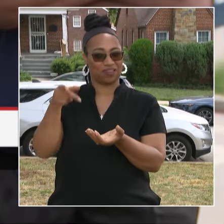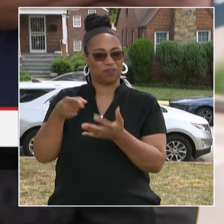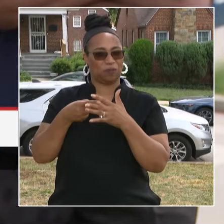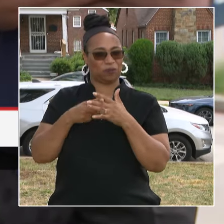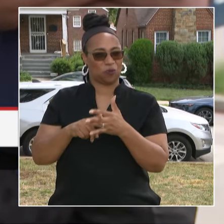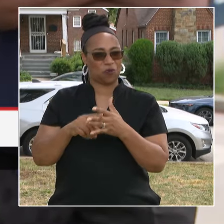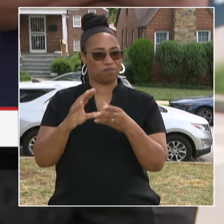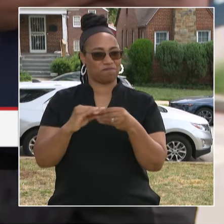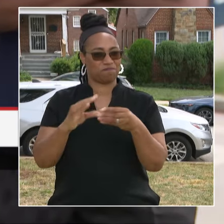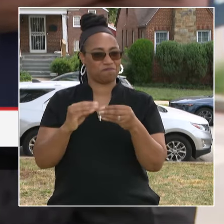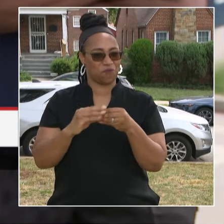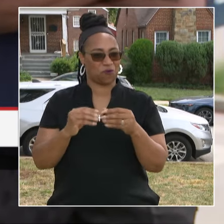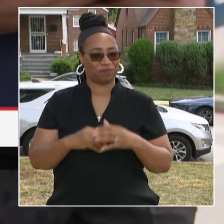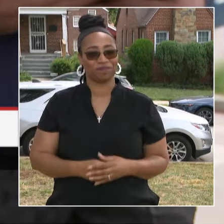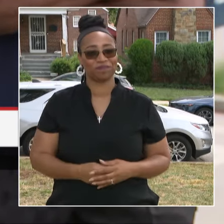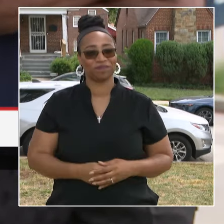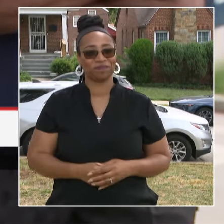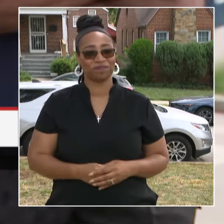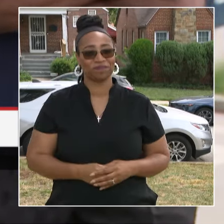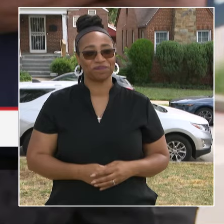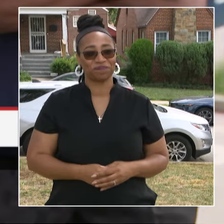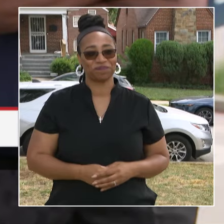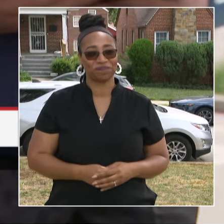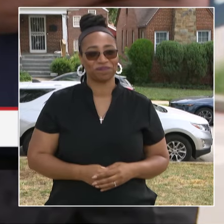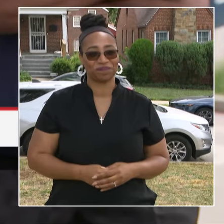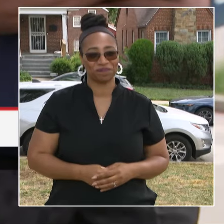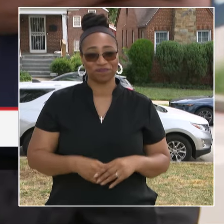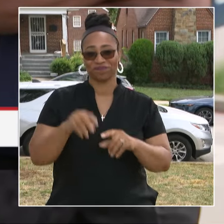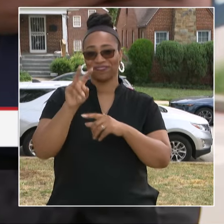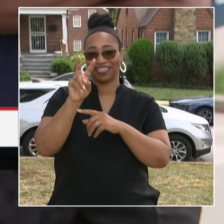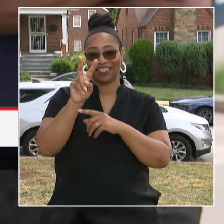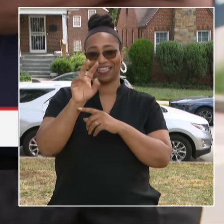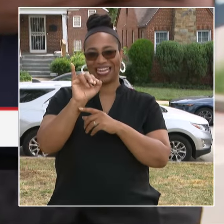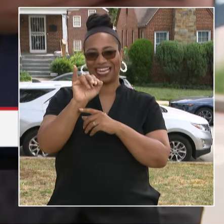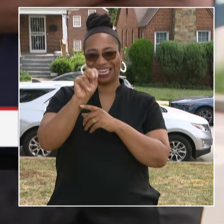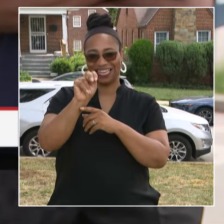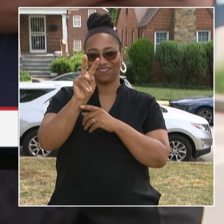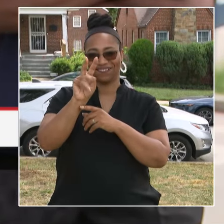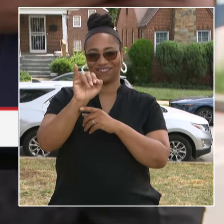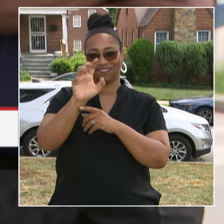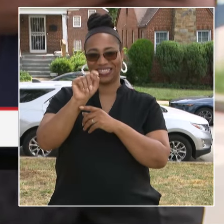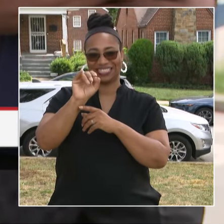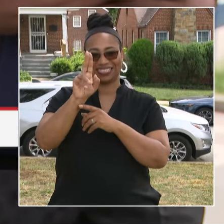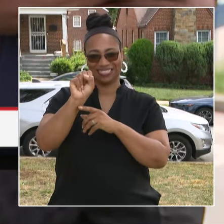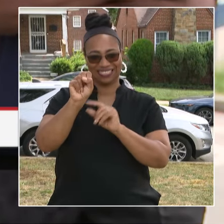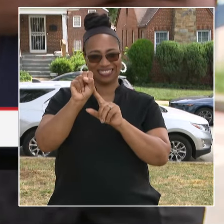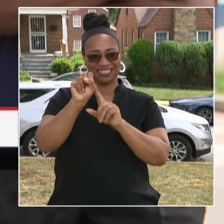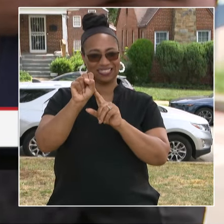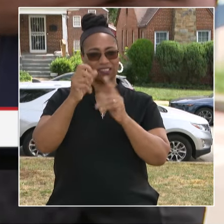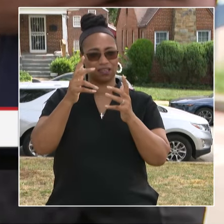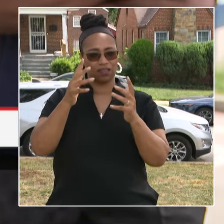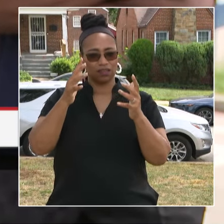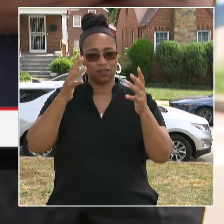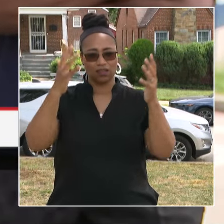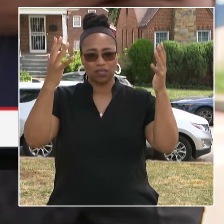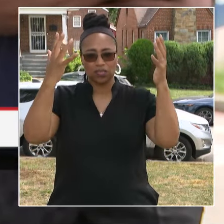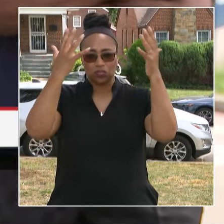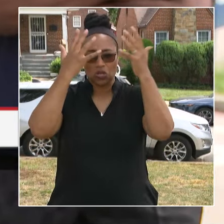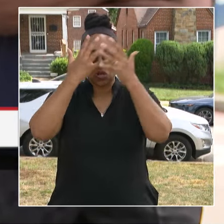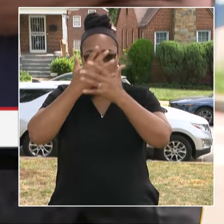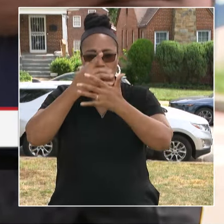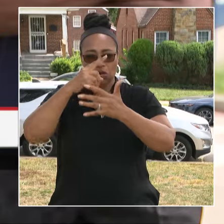Invictus by William Ernest Henley. Out of the night that covers me, black as the pit from pole to pole, I thank whatever